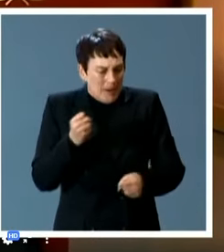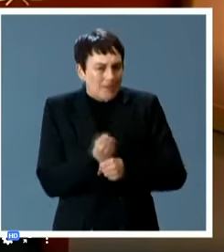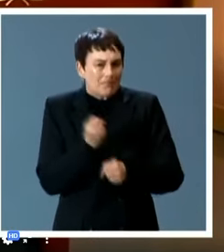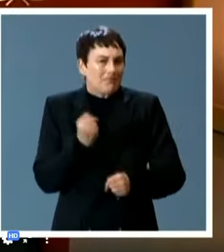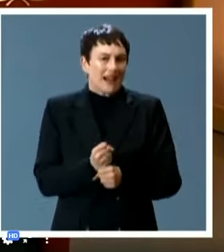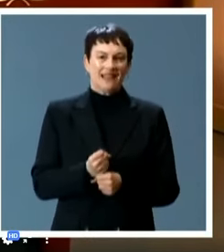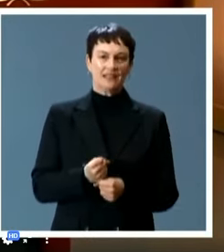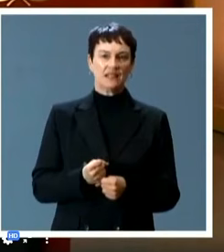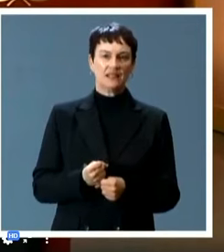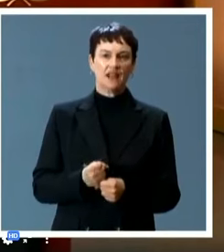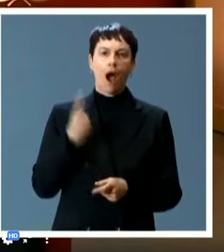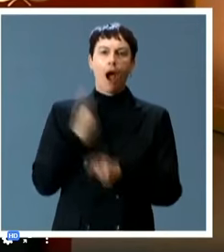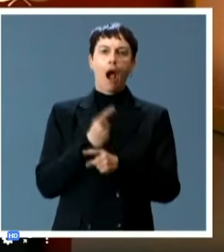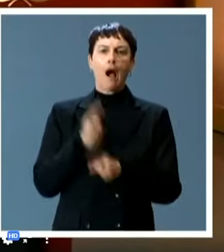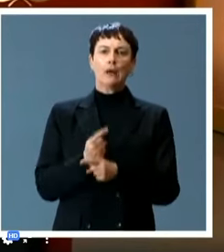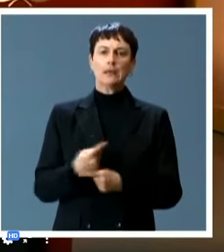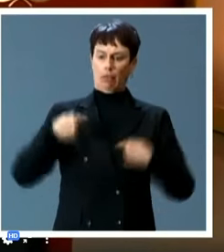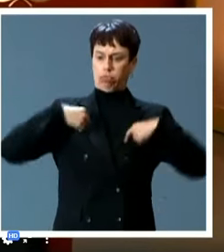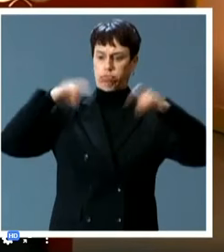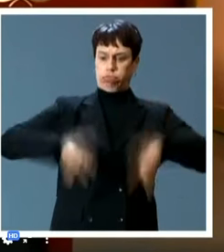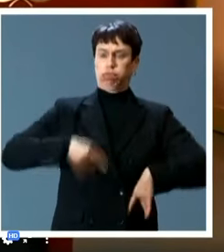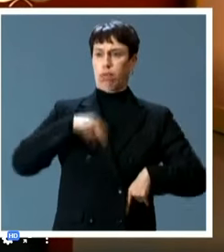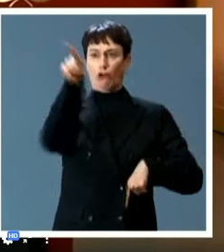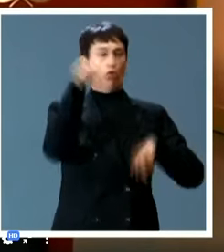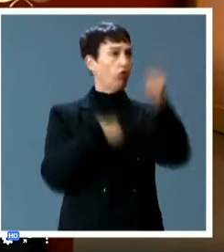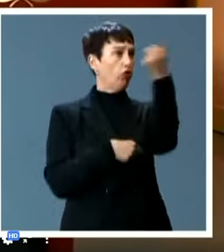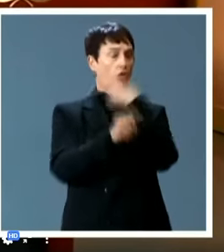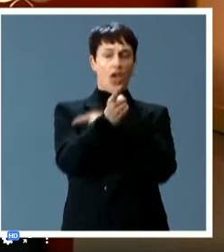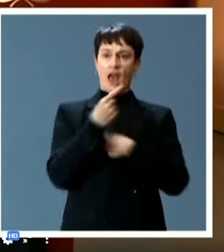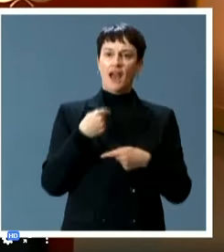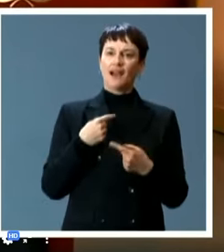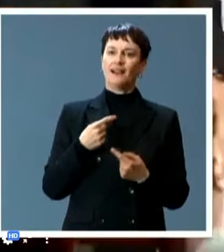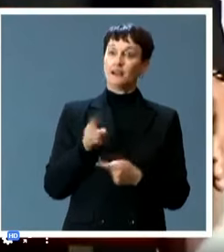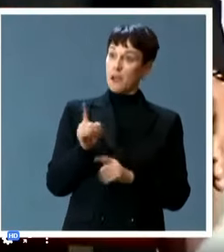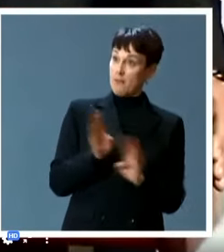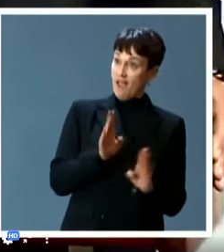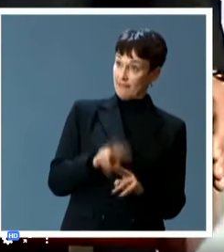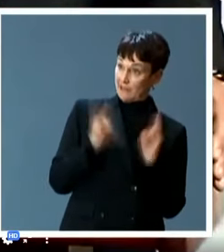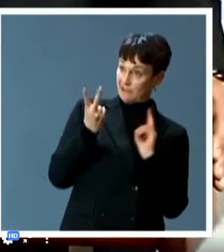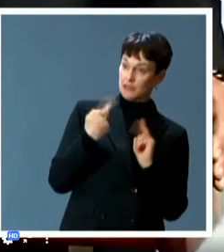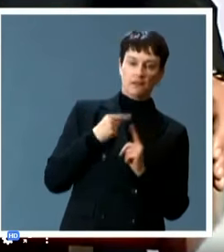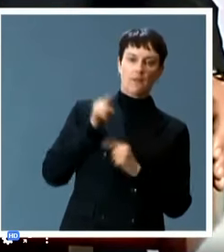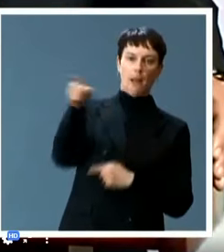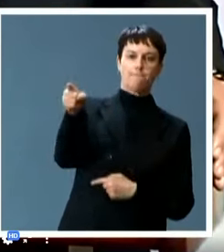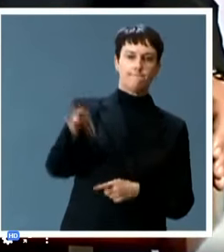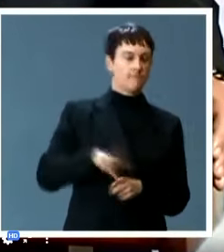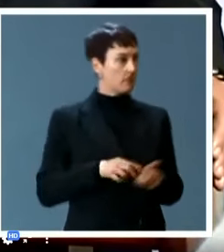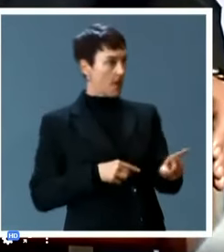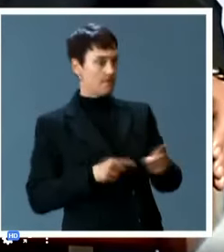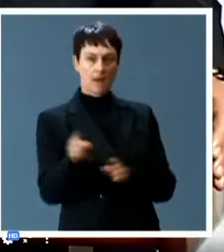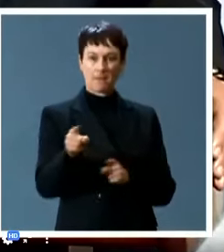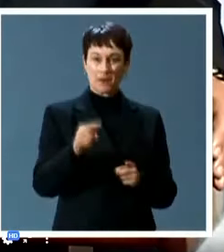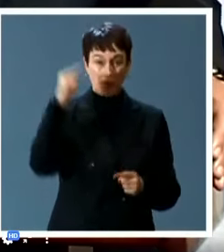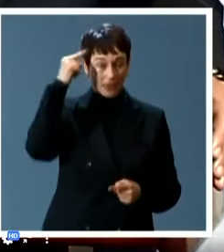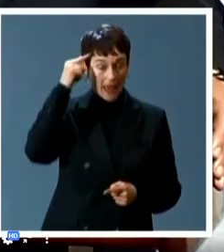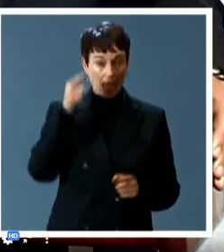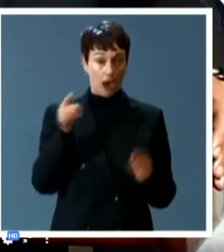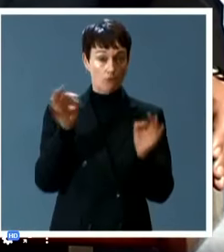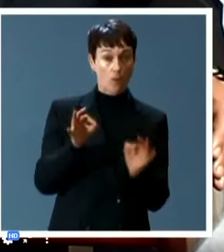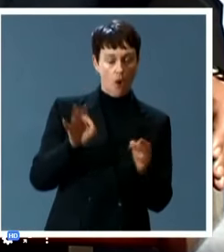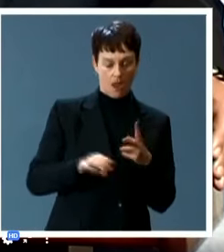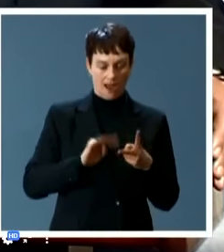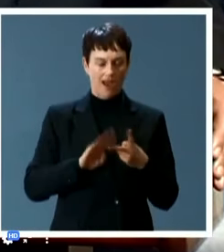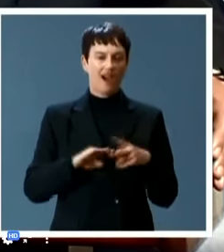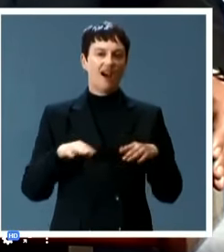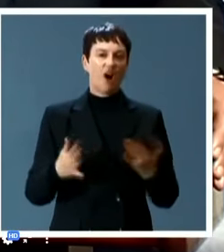their misfortune on others, particularly those who look or behave differently. But populism, nationalism,